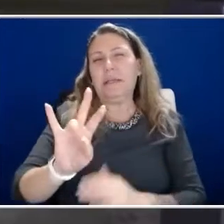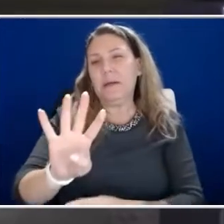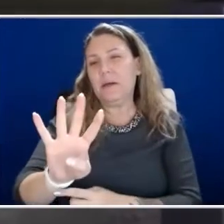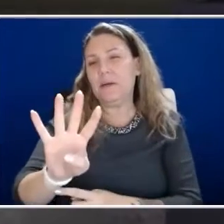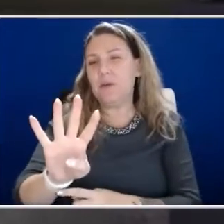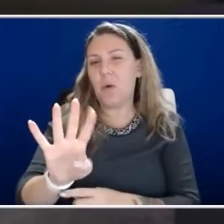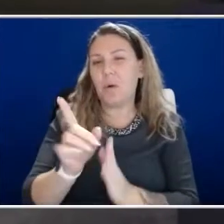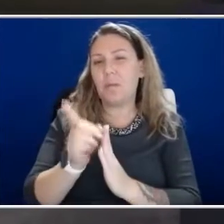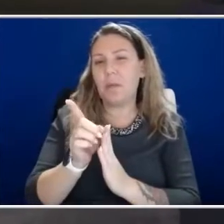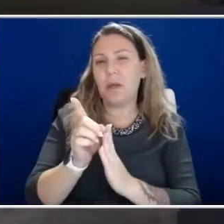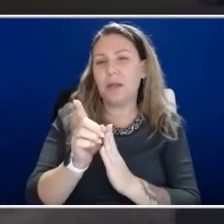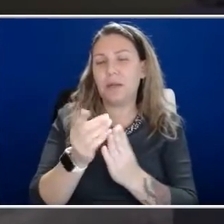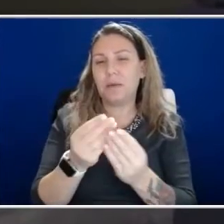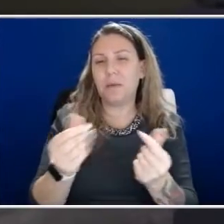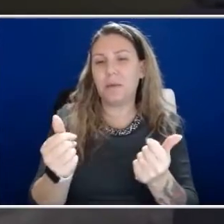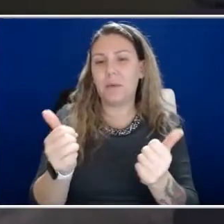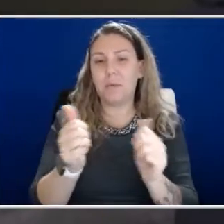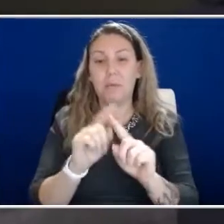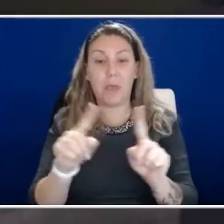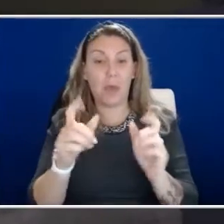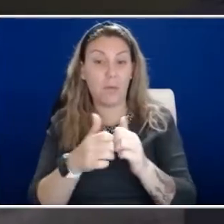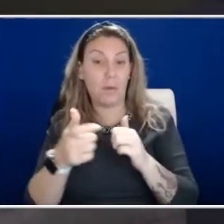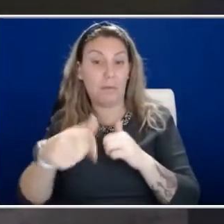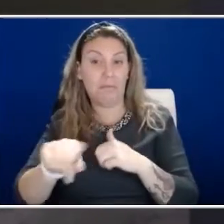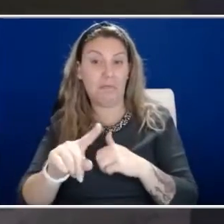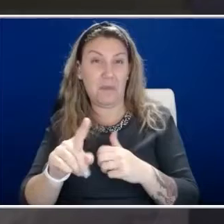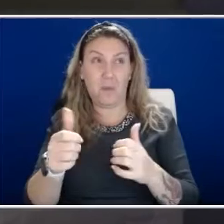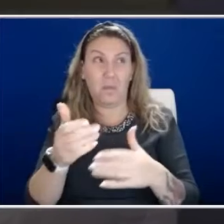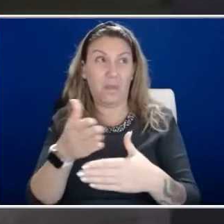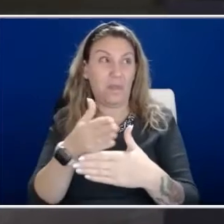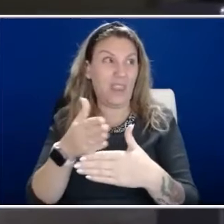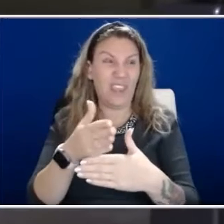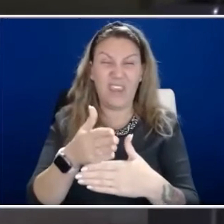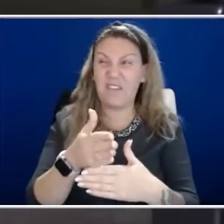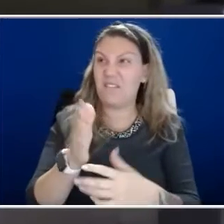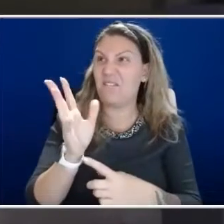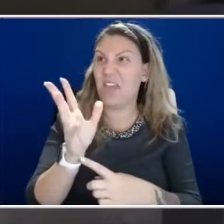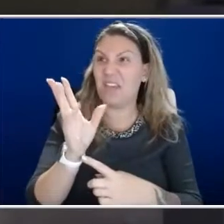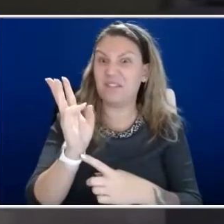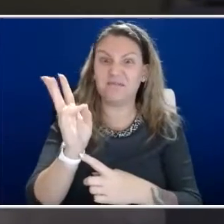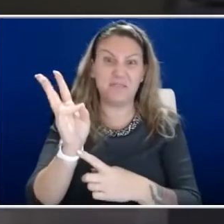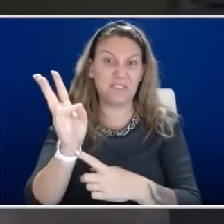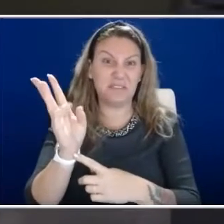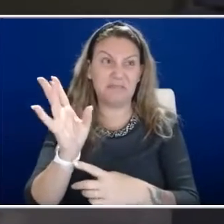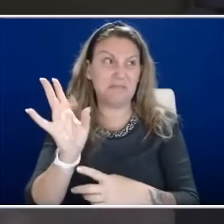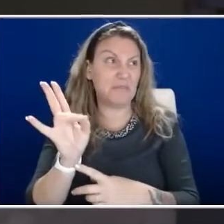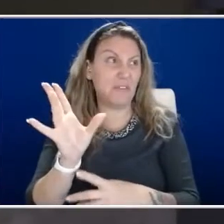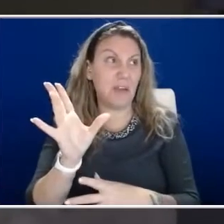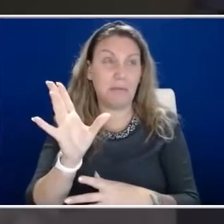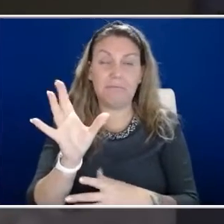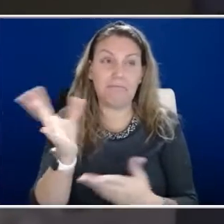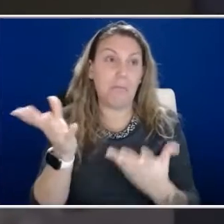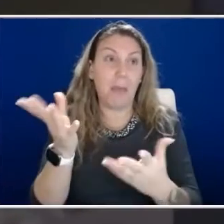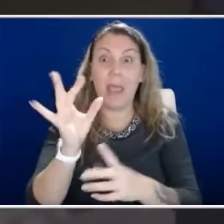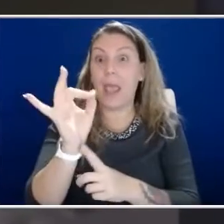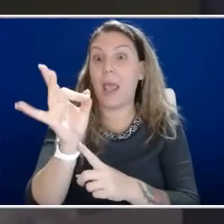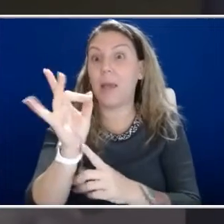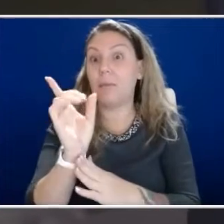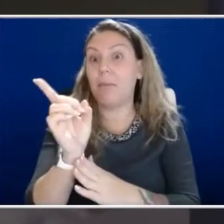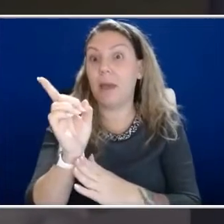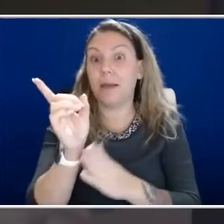monoxide. But with hyperbaric therapy, within 5 or 6, 7 or 8 minutes, it's pretty much completely gone.